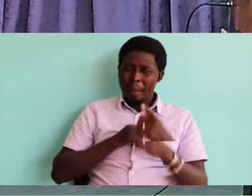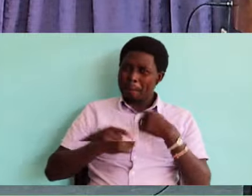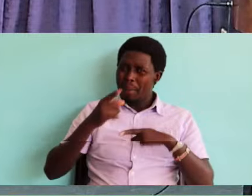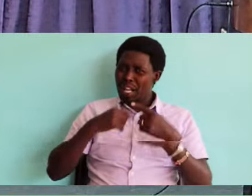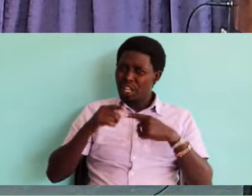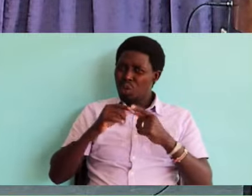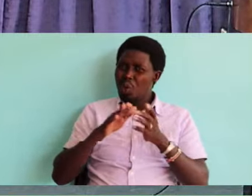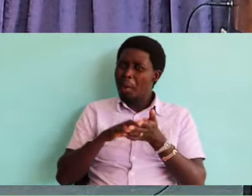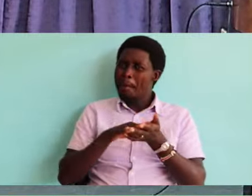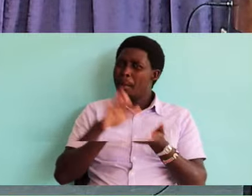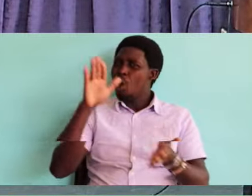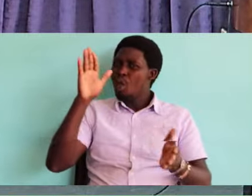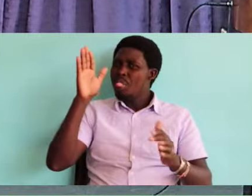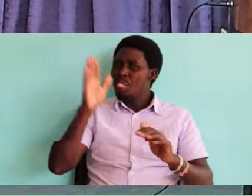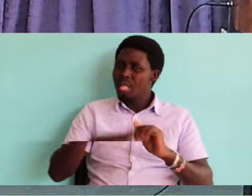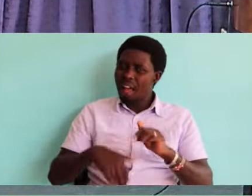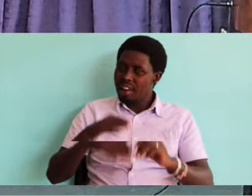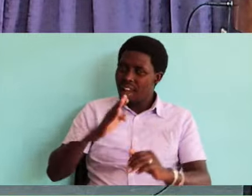a song.